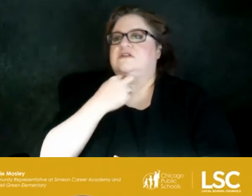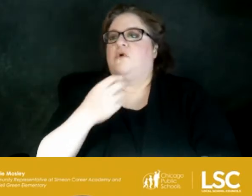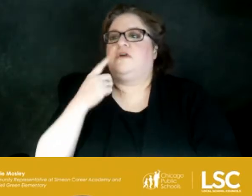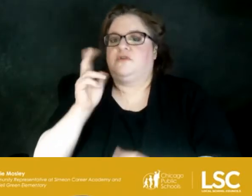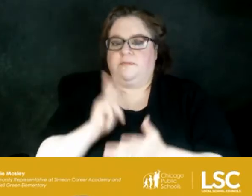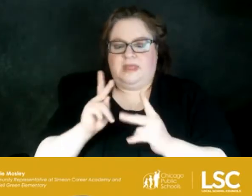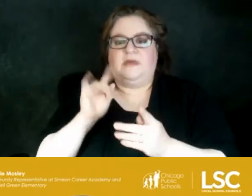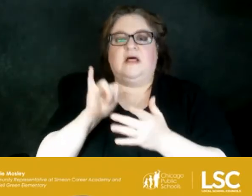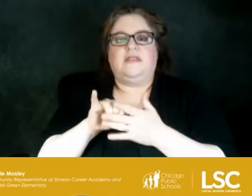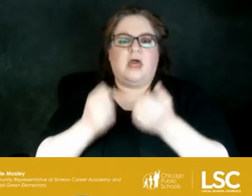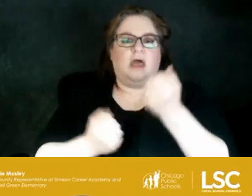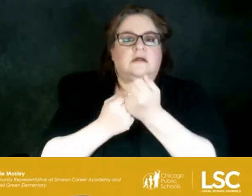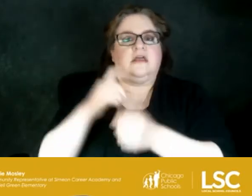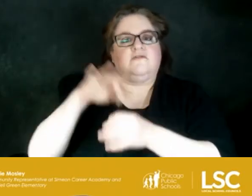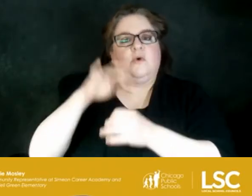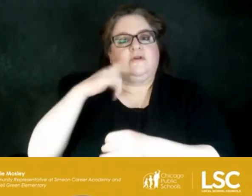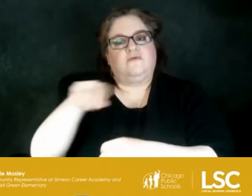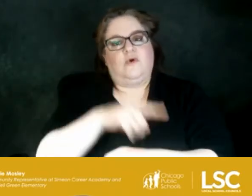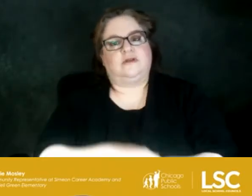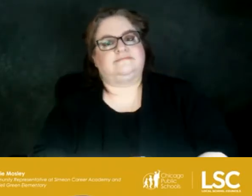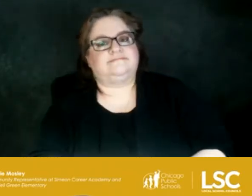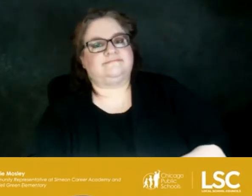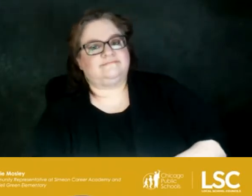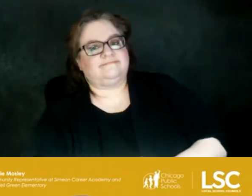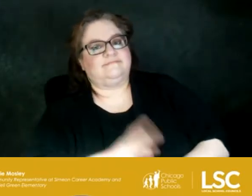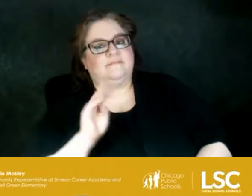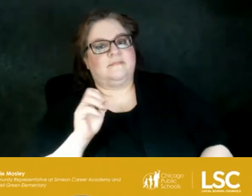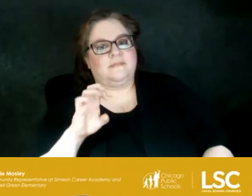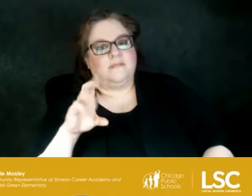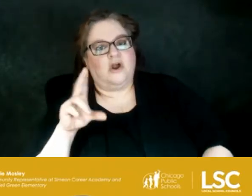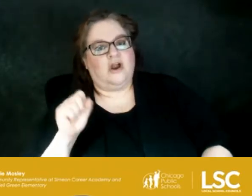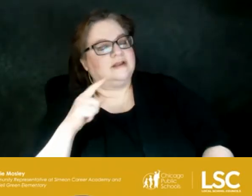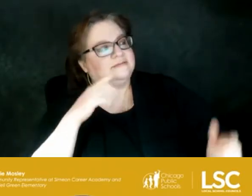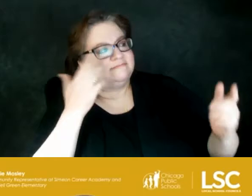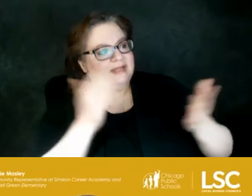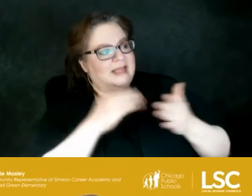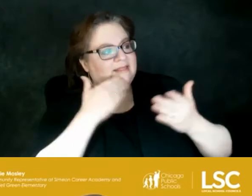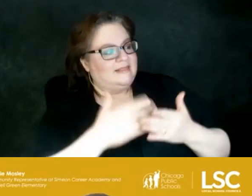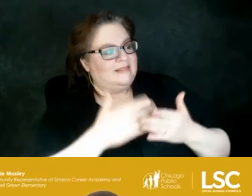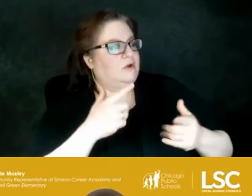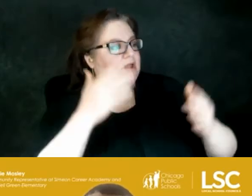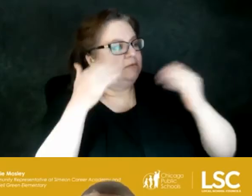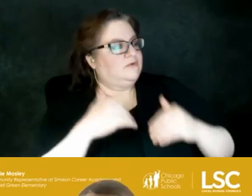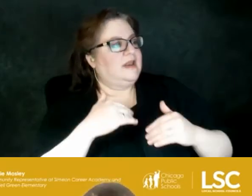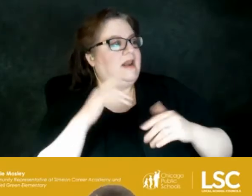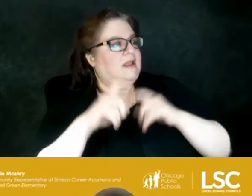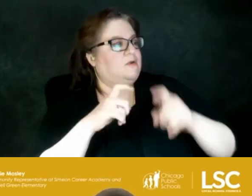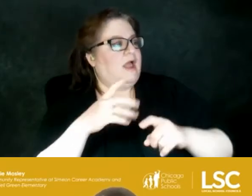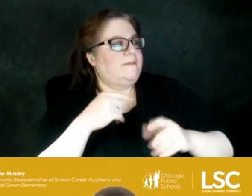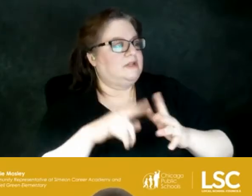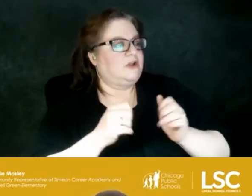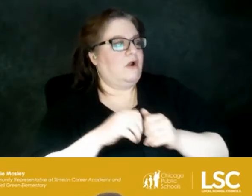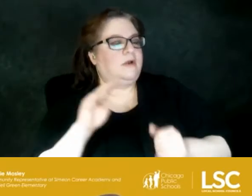you. Awesome. Thank you for that. Again, wonderful answers. We're going to move along to the next question. I'm going to start